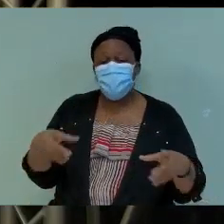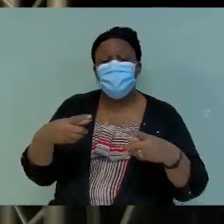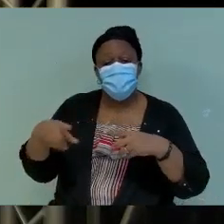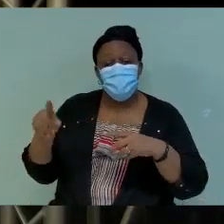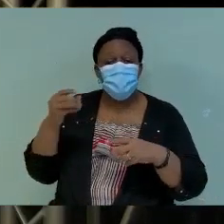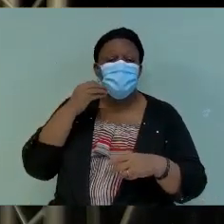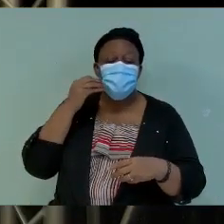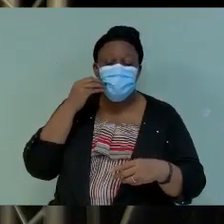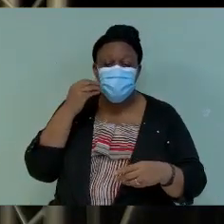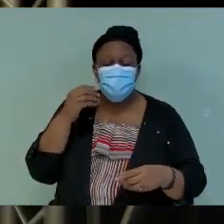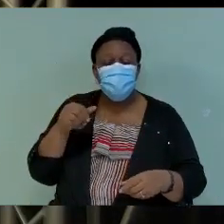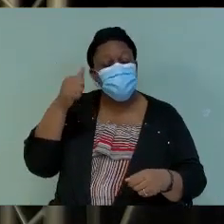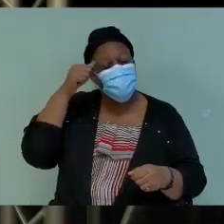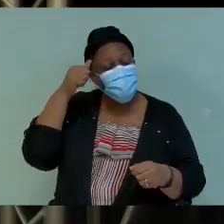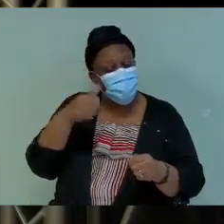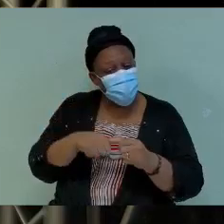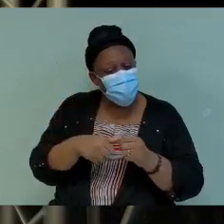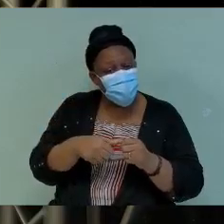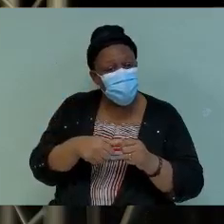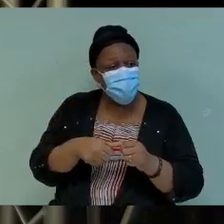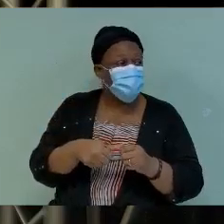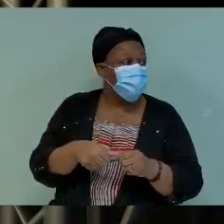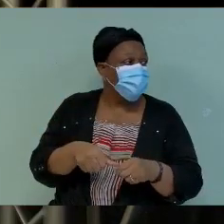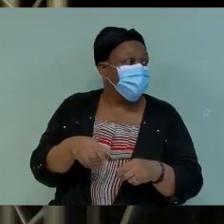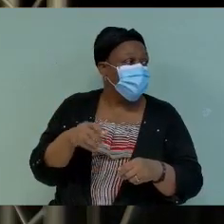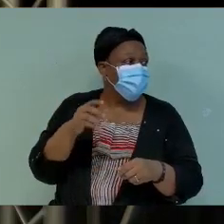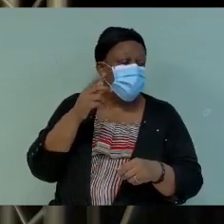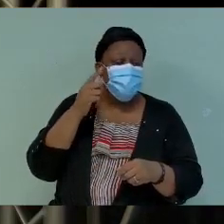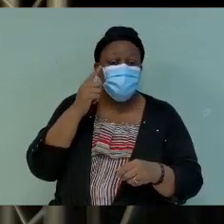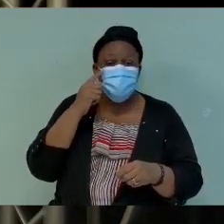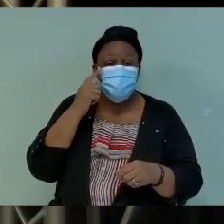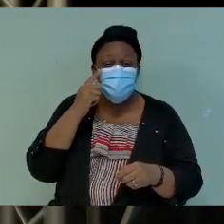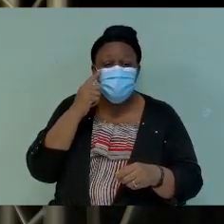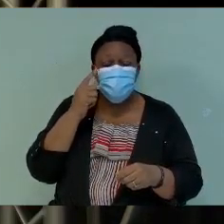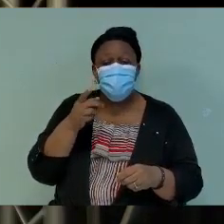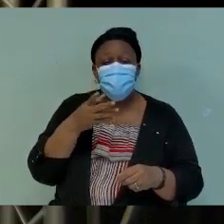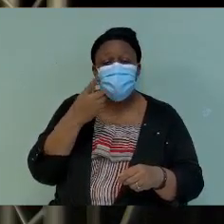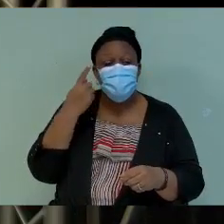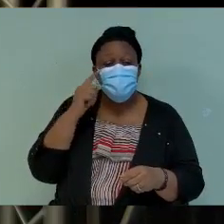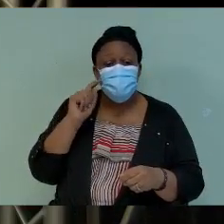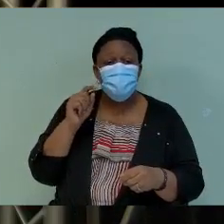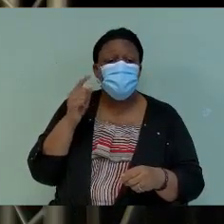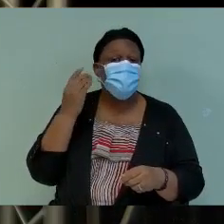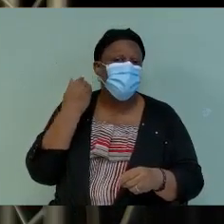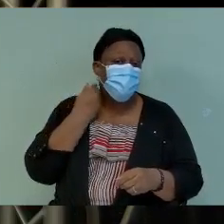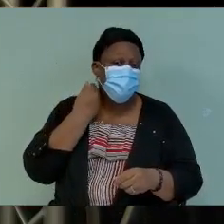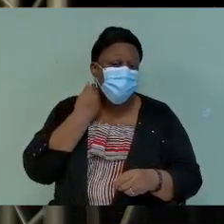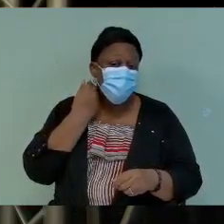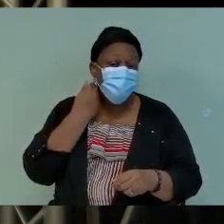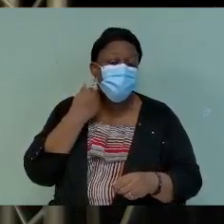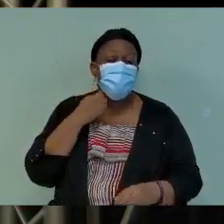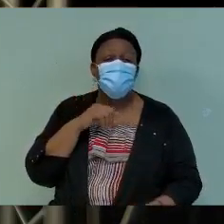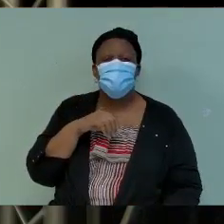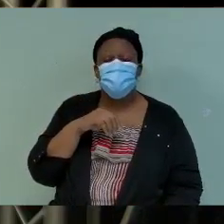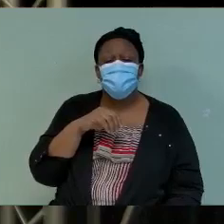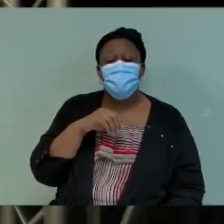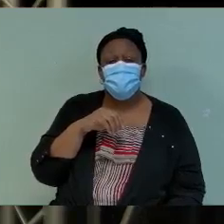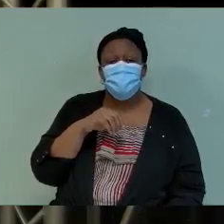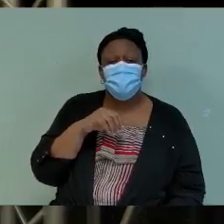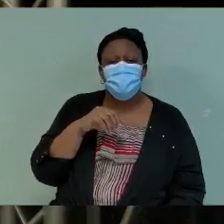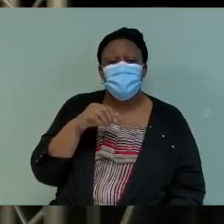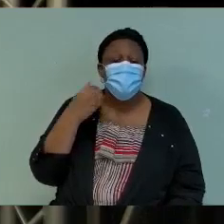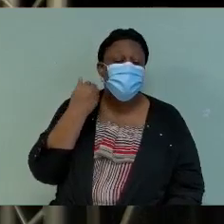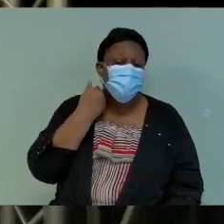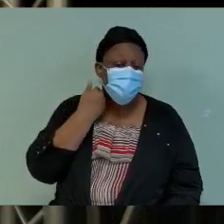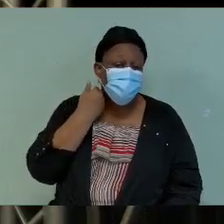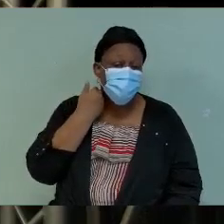opportunity to remind us of the local manifestation of symptoms of COVID-19. They are